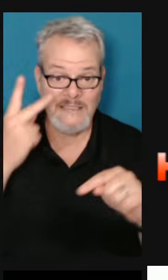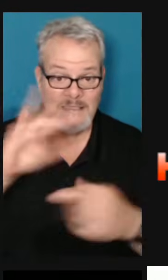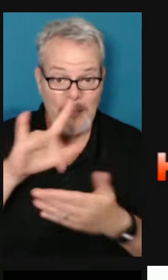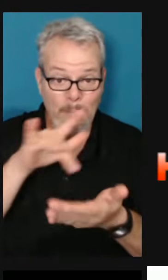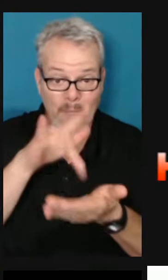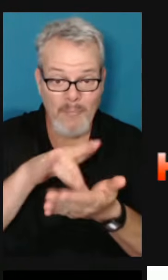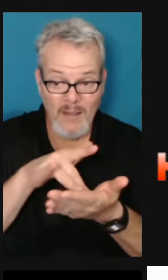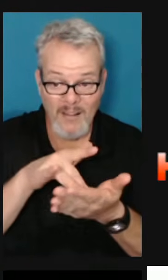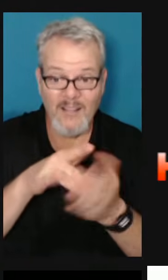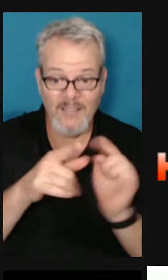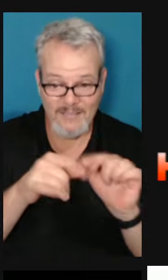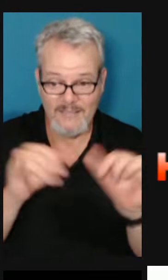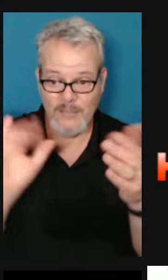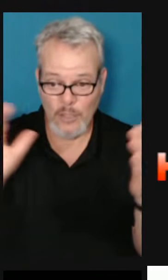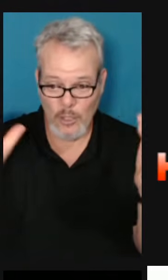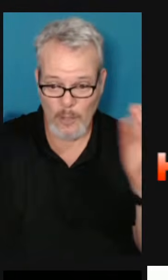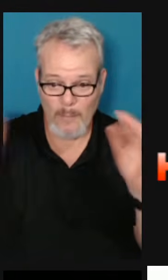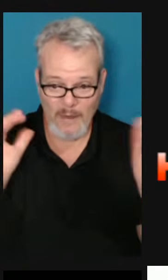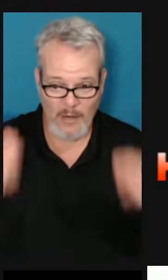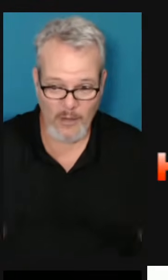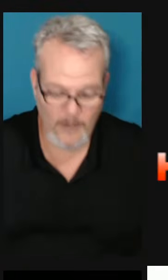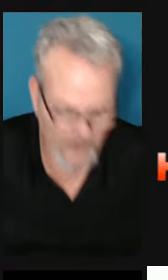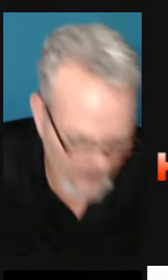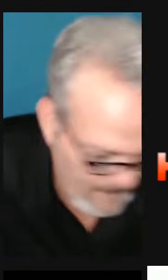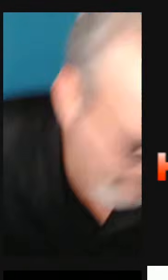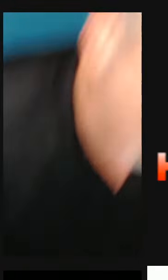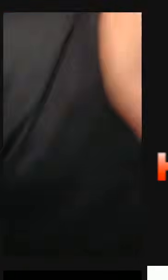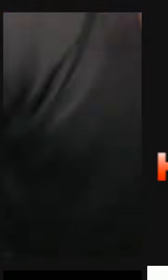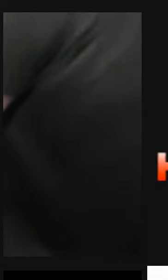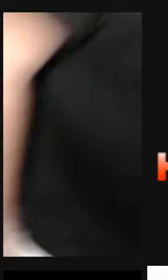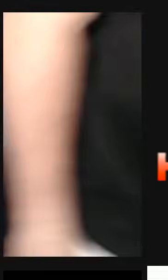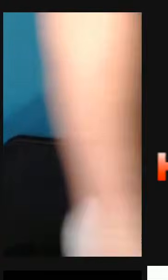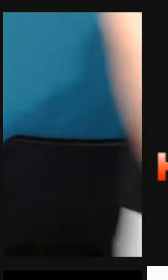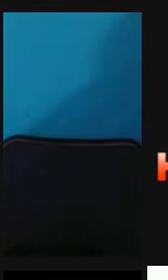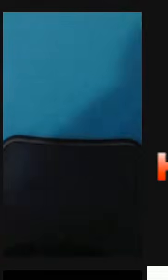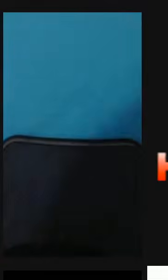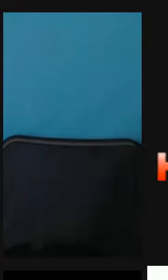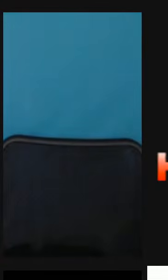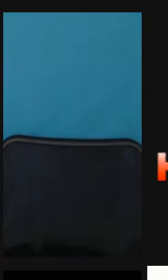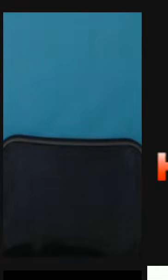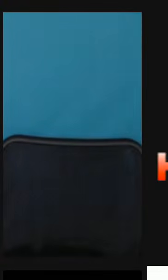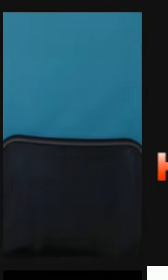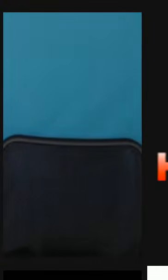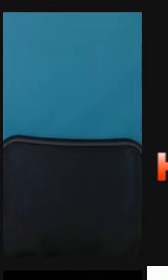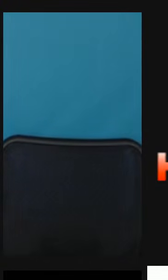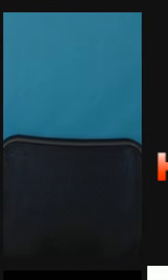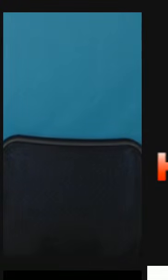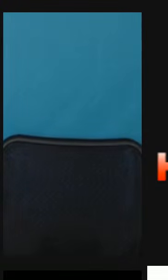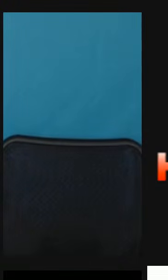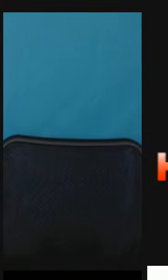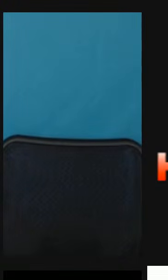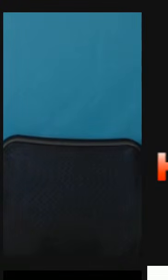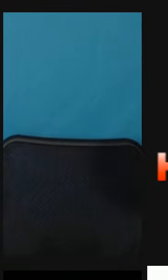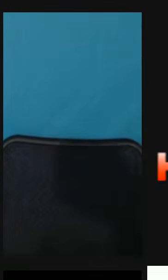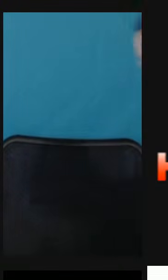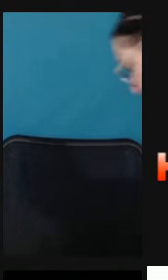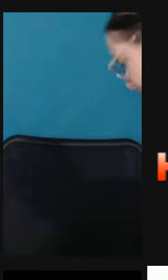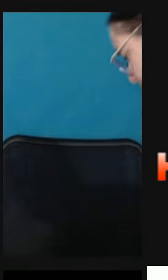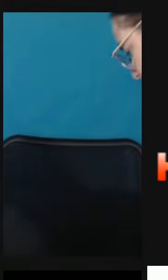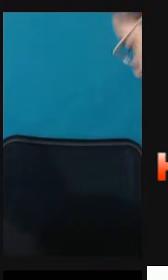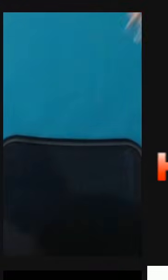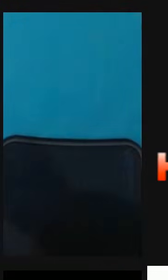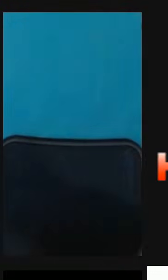you can compare. There's pretty normal in there. And you can see nothing really stands out in the depth versus time plot of our earthquakes here.